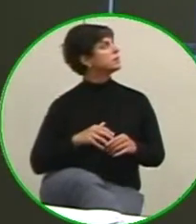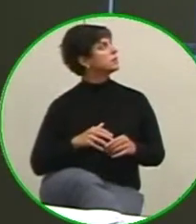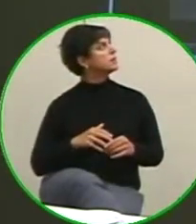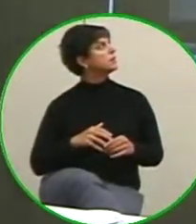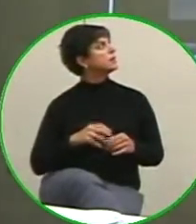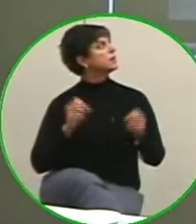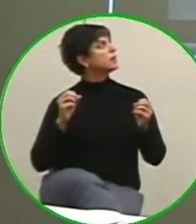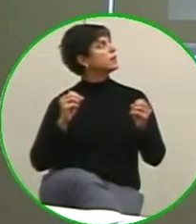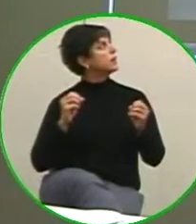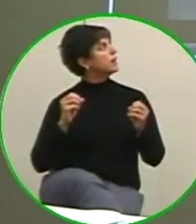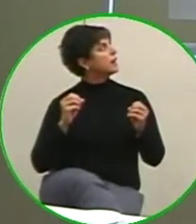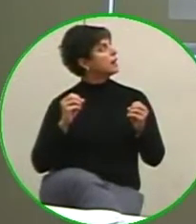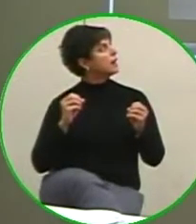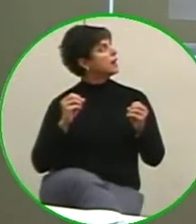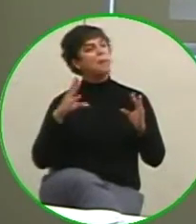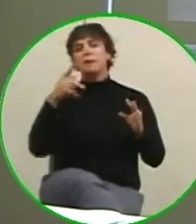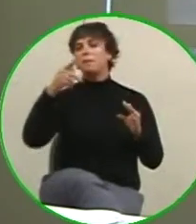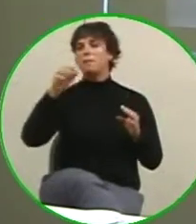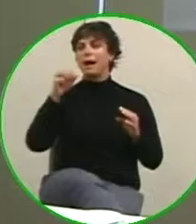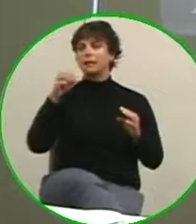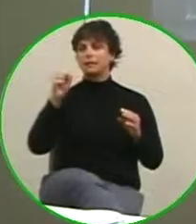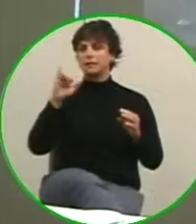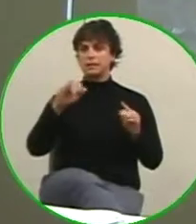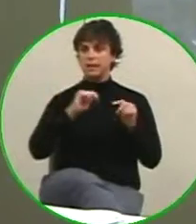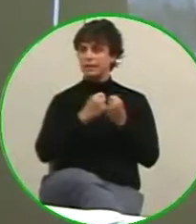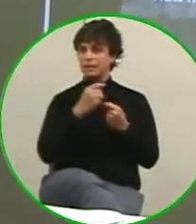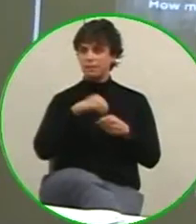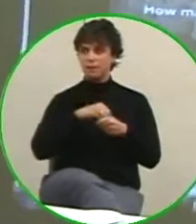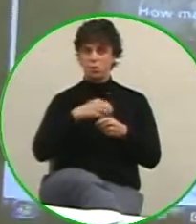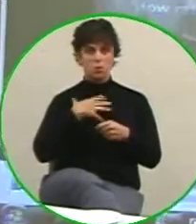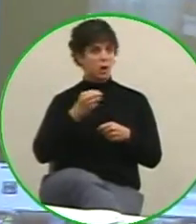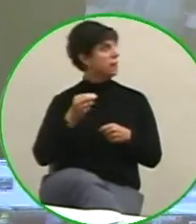How many passes does the team in white make?